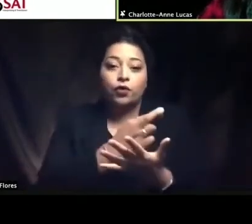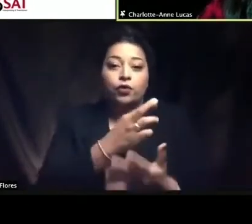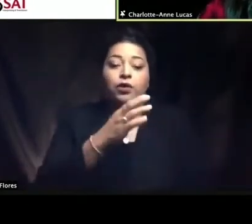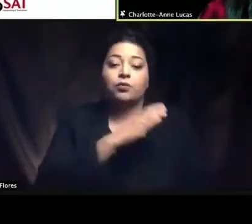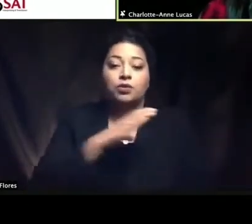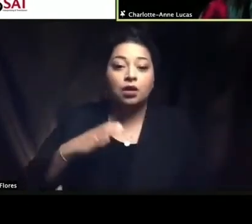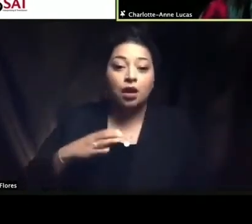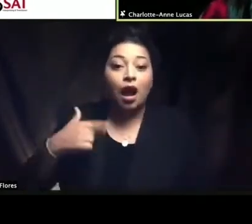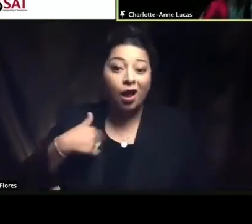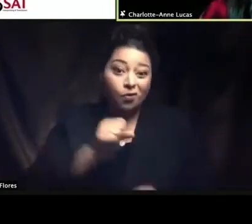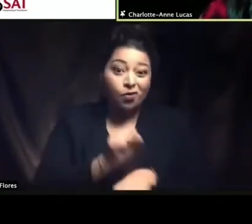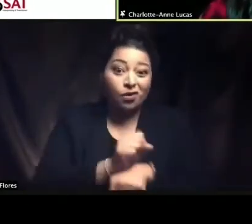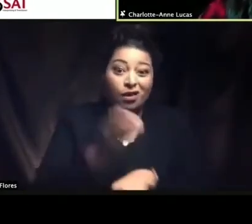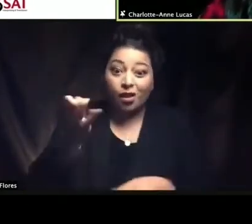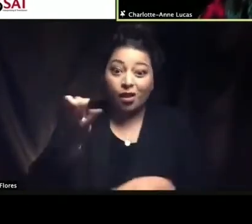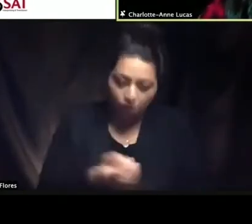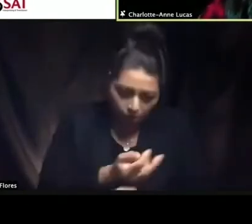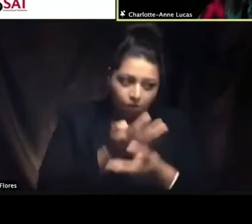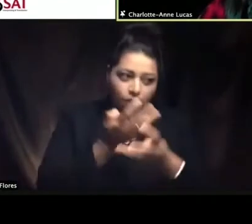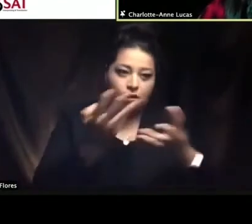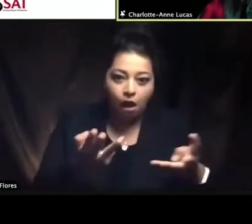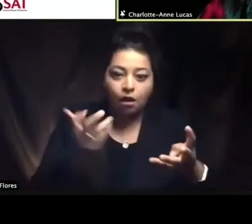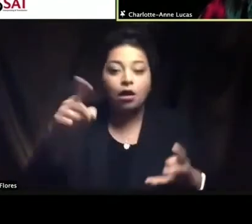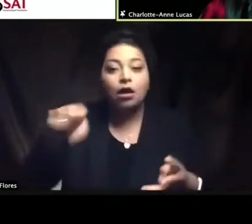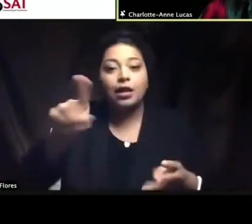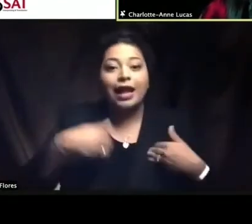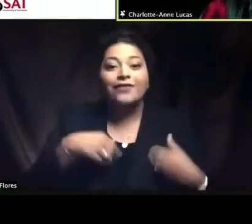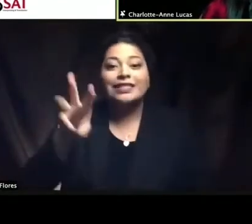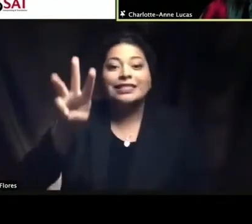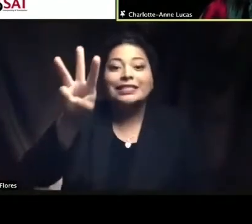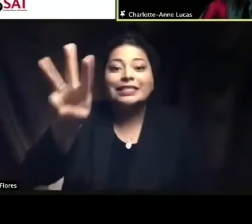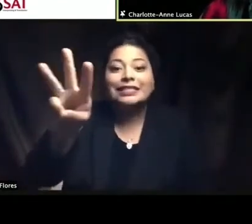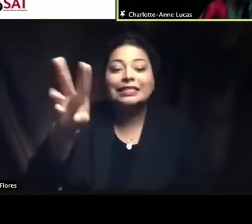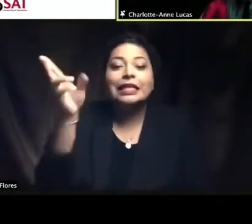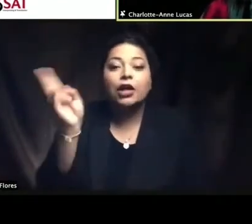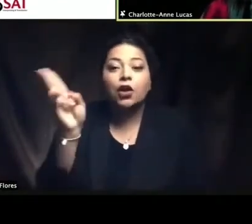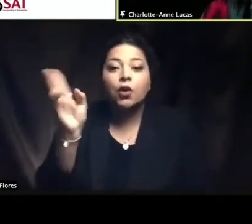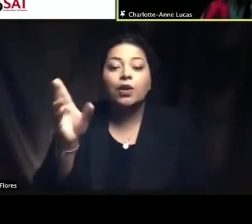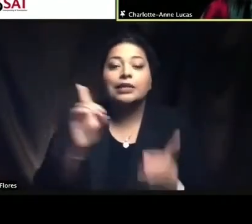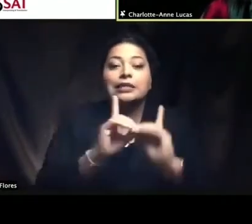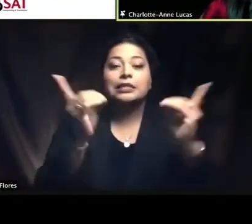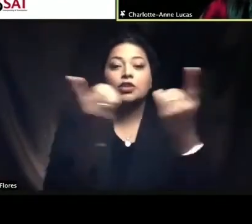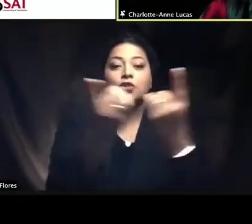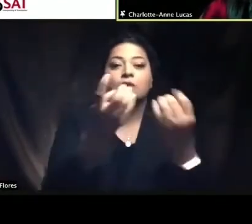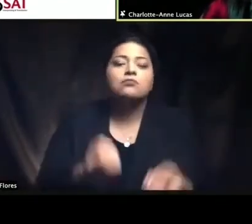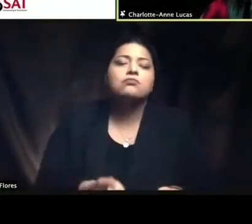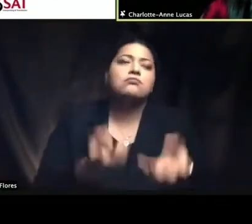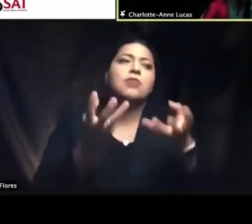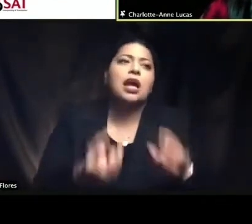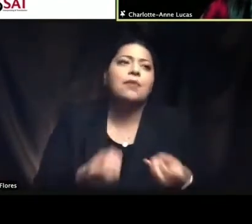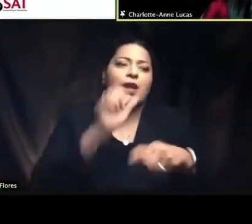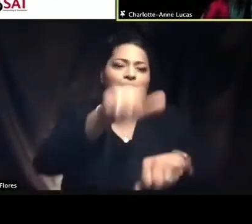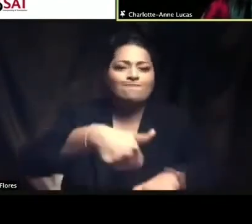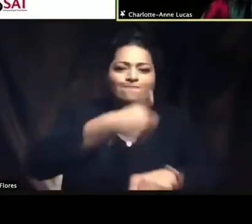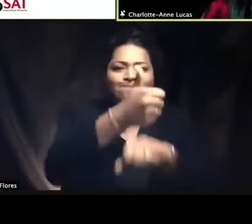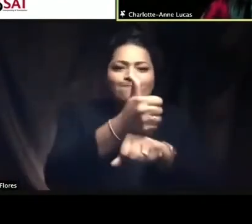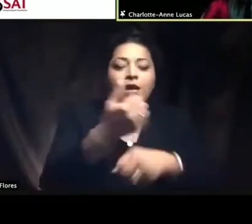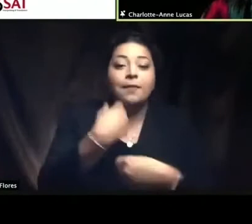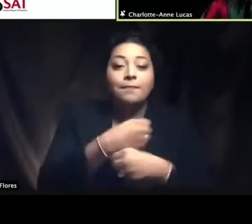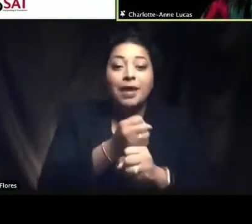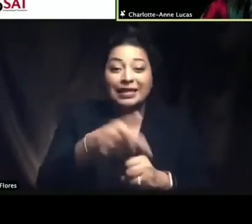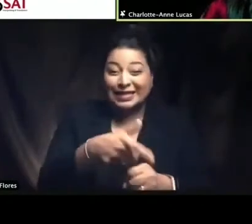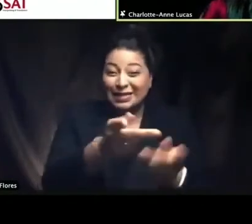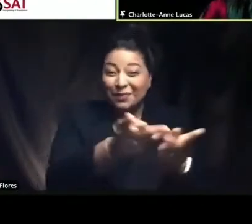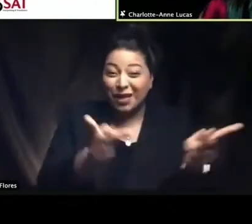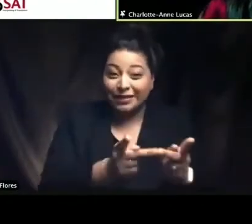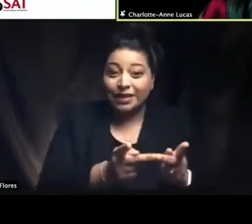hours. D2 has within its boundaries six historic districts and numerous designated landmarks, which makes these positions very, very